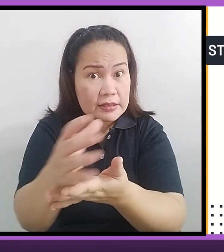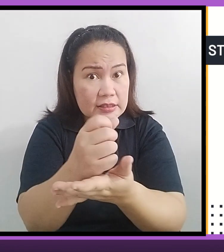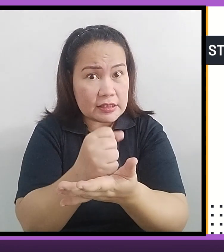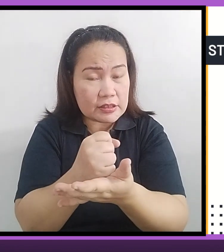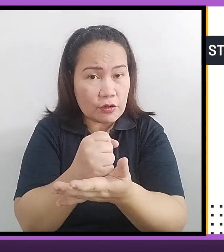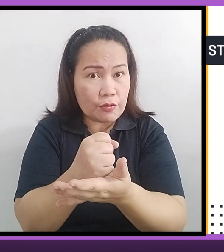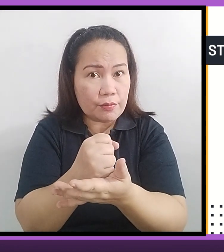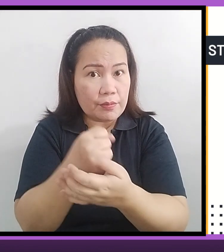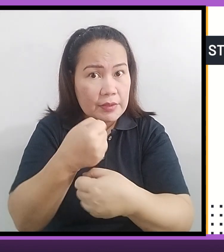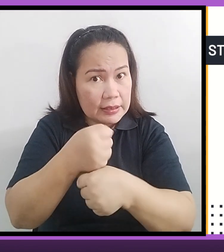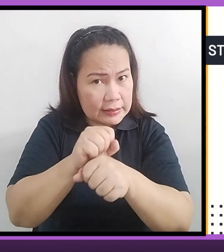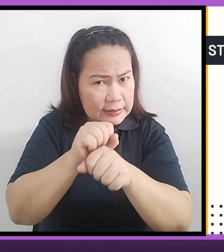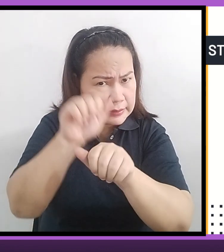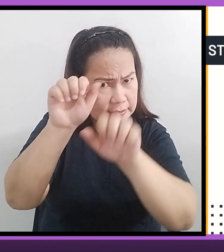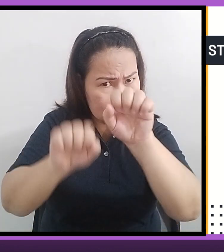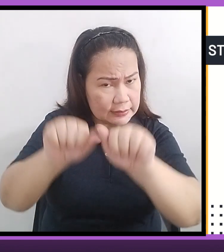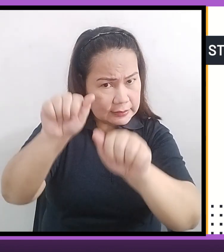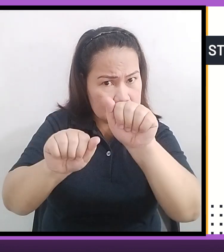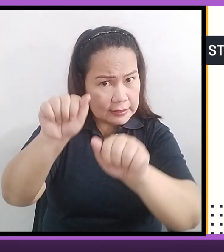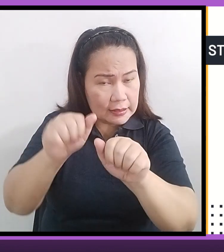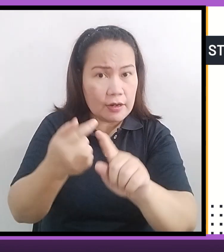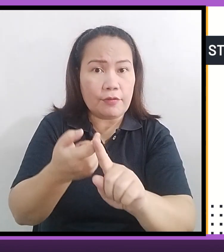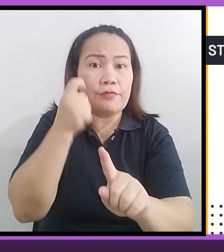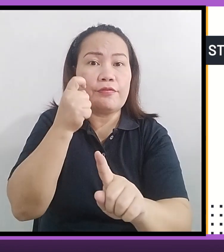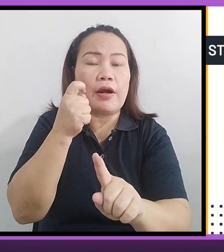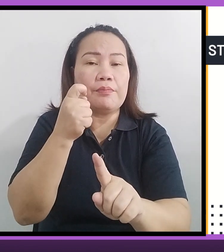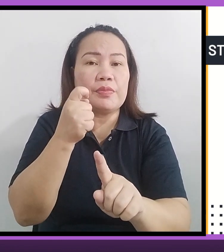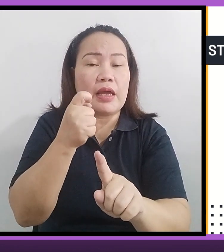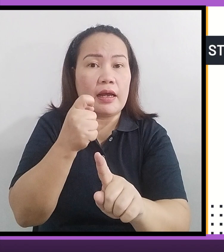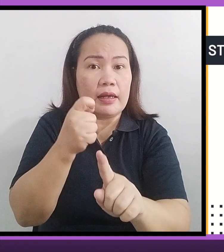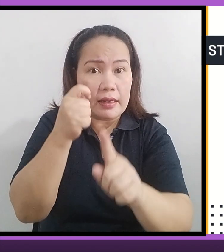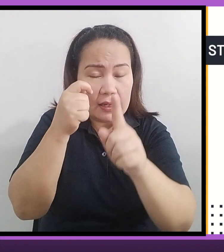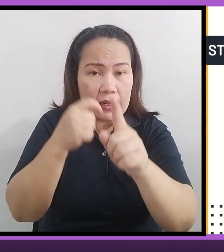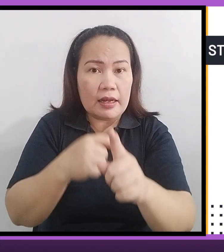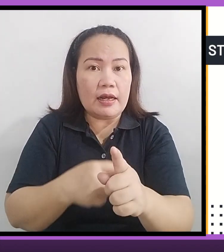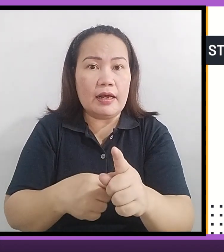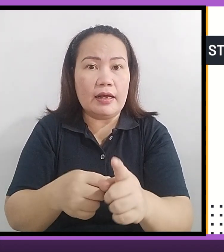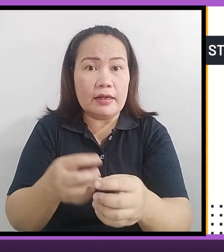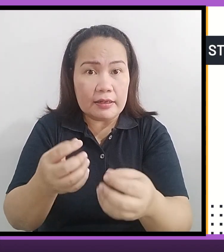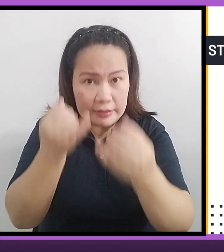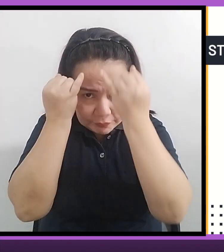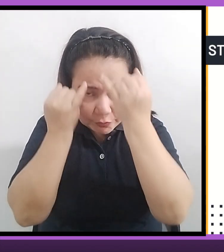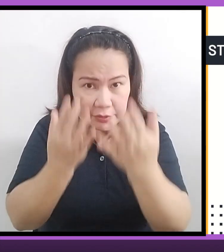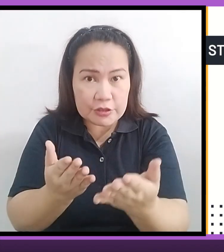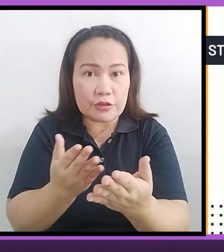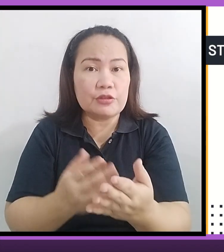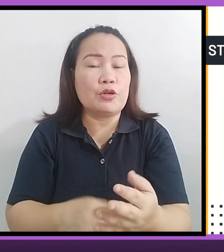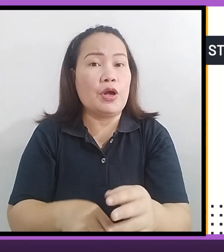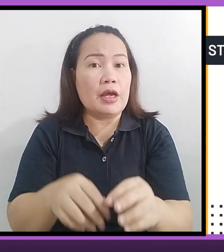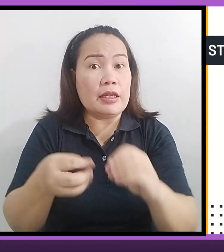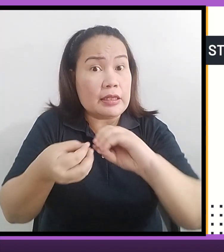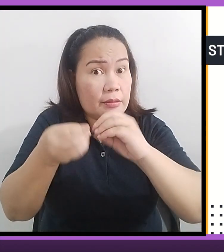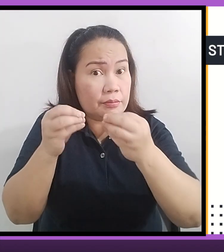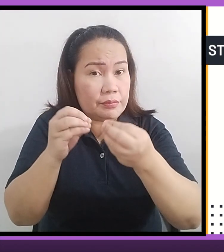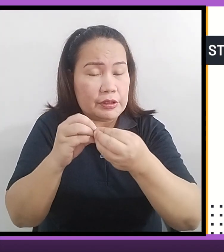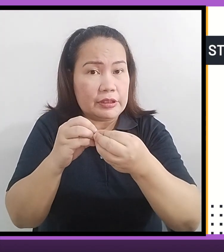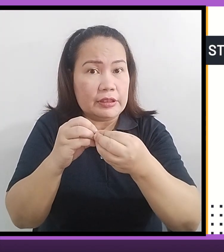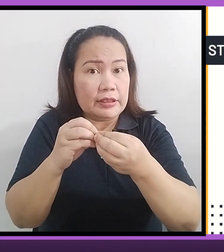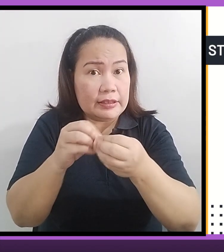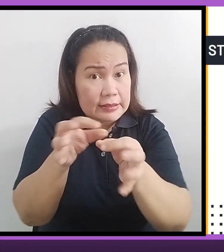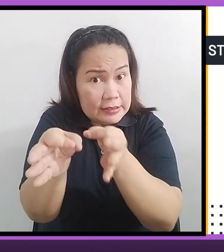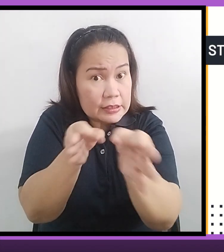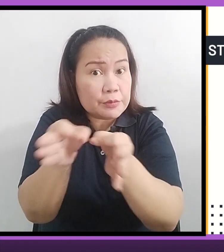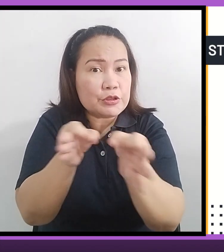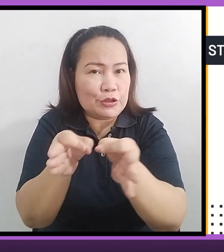information from the given data so that numerical description can be formulated. And lastly, the